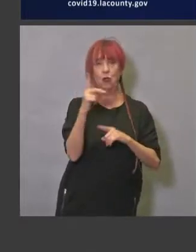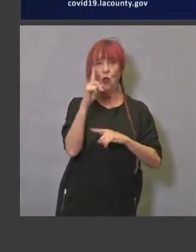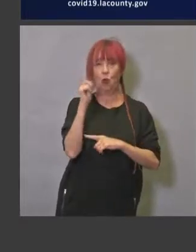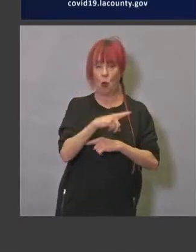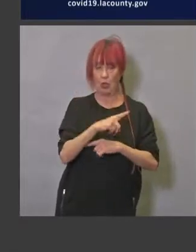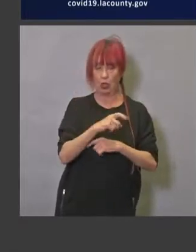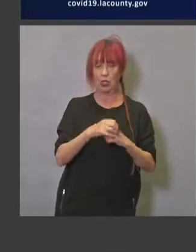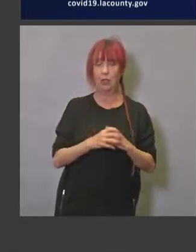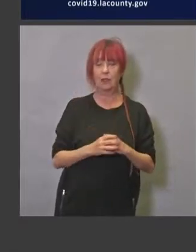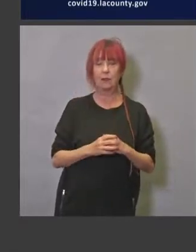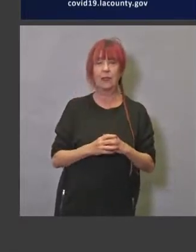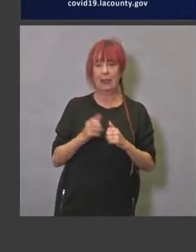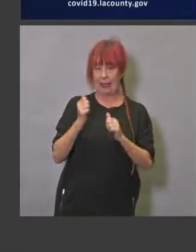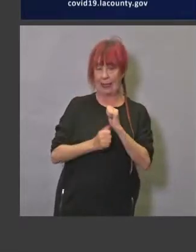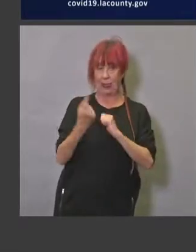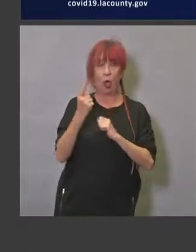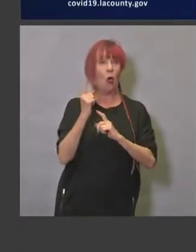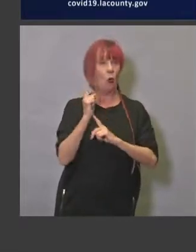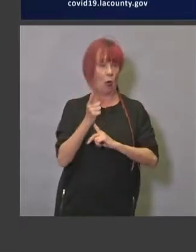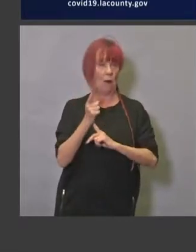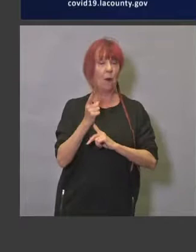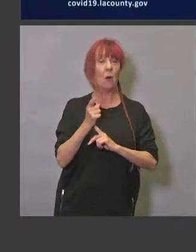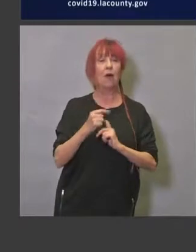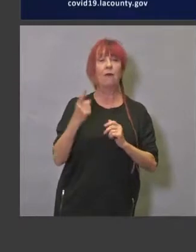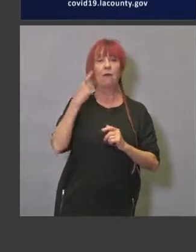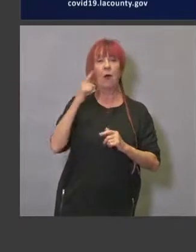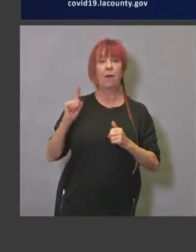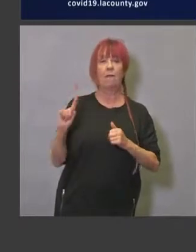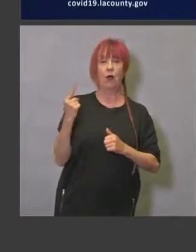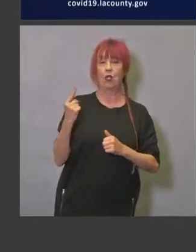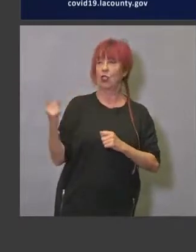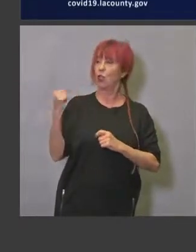per reporter. One moment, please, for our first question.